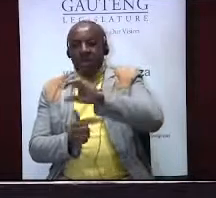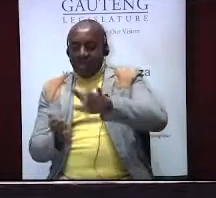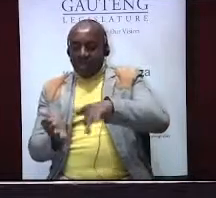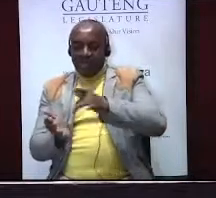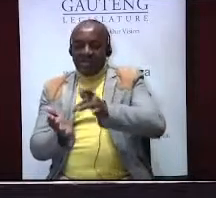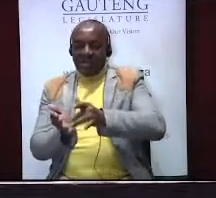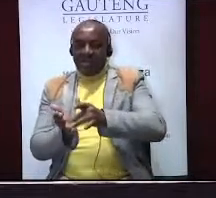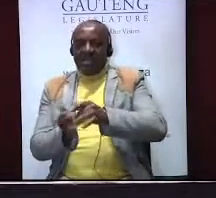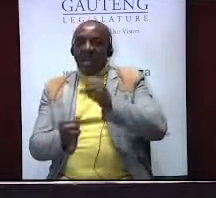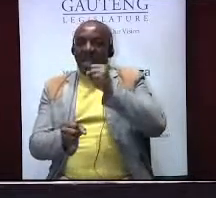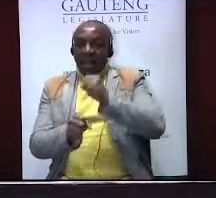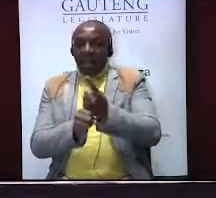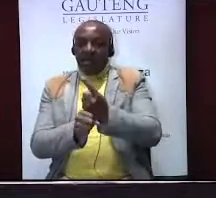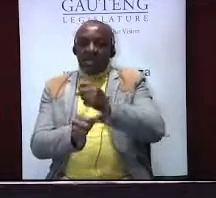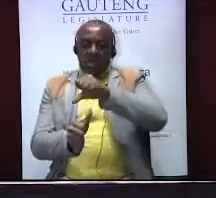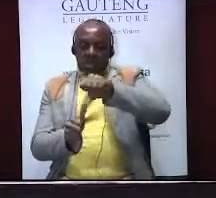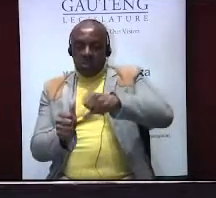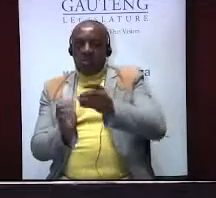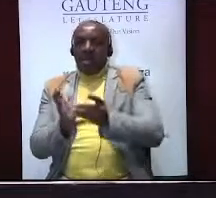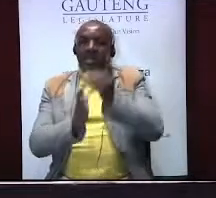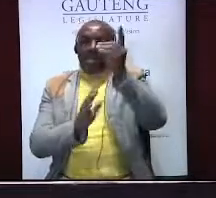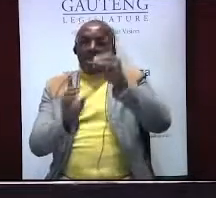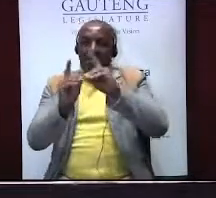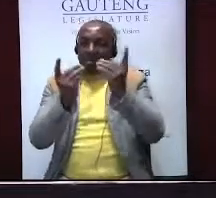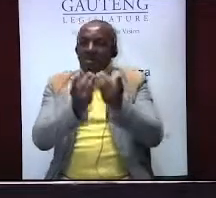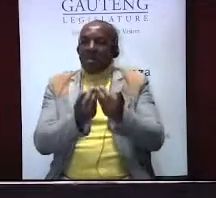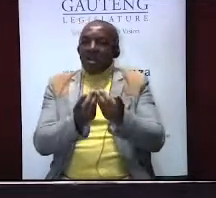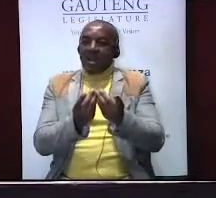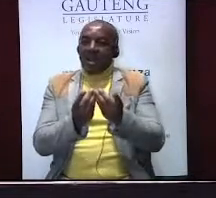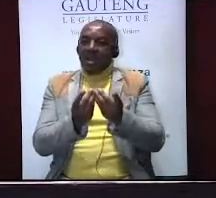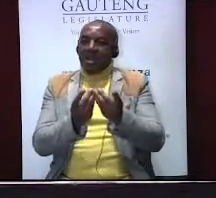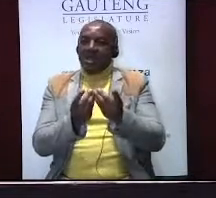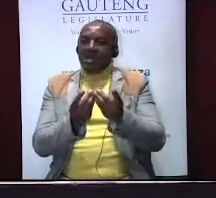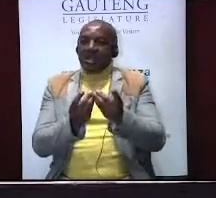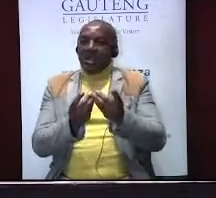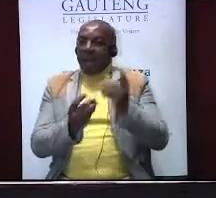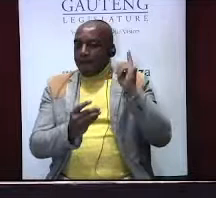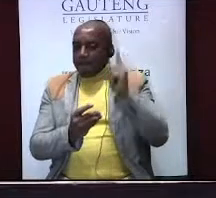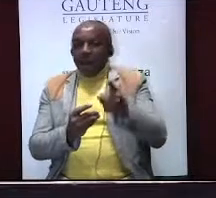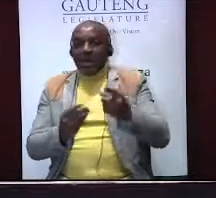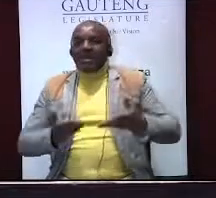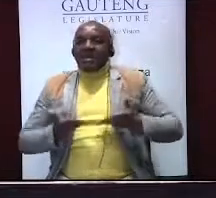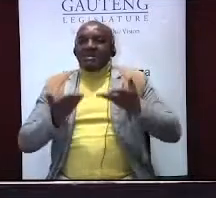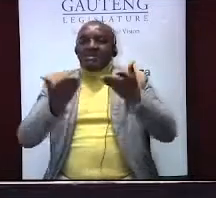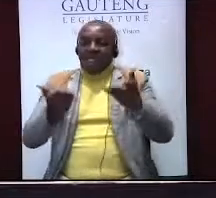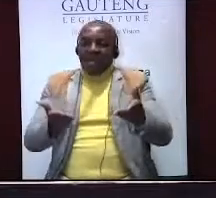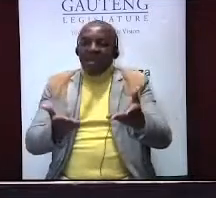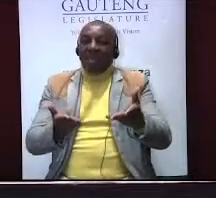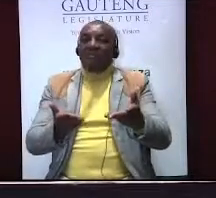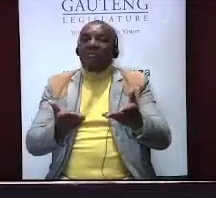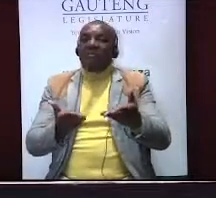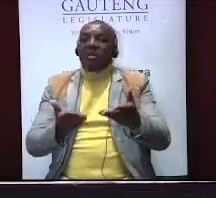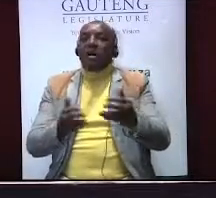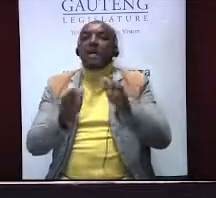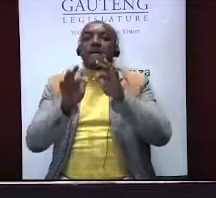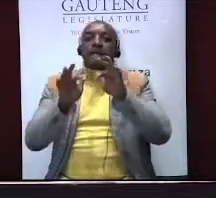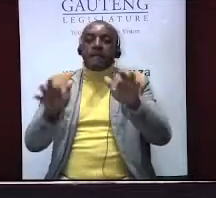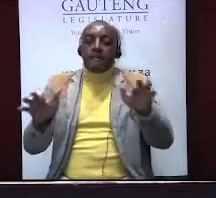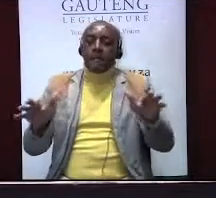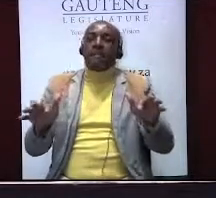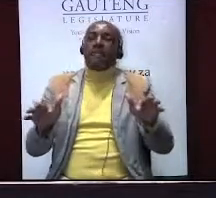The Gauteng Department of Social Development has been entrusted to serve the needs of the most vulnerable in society,